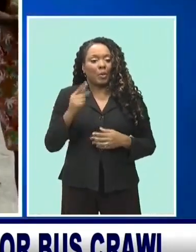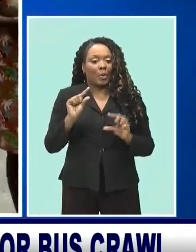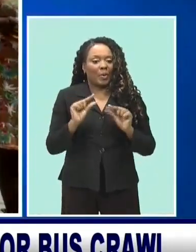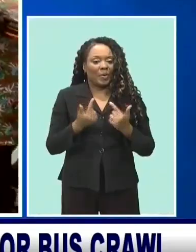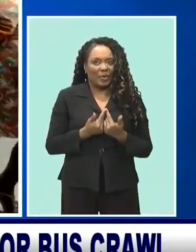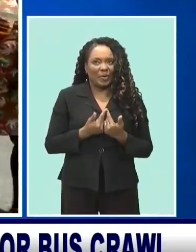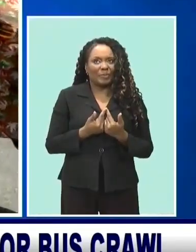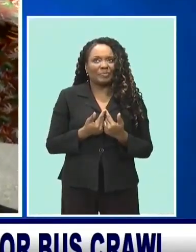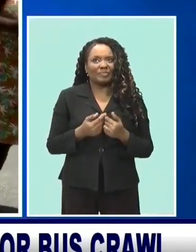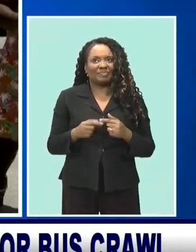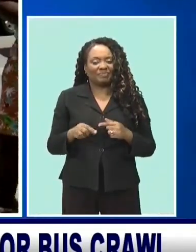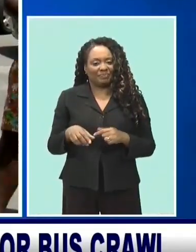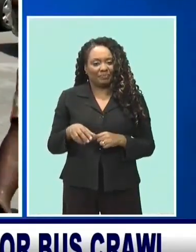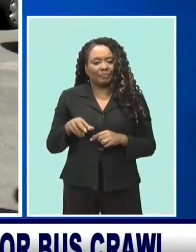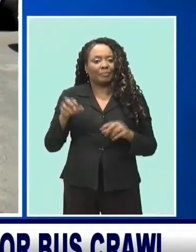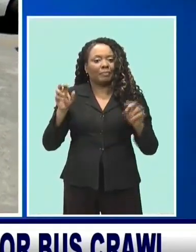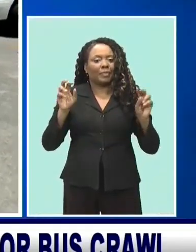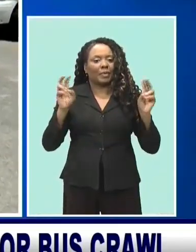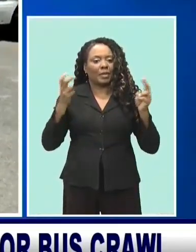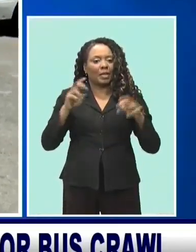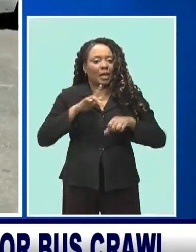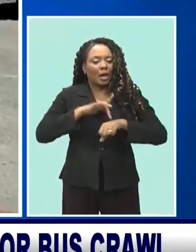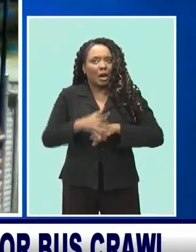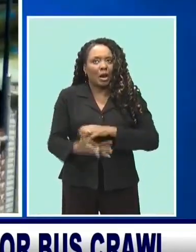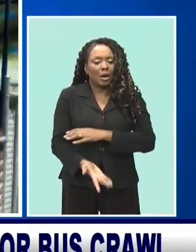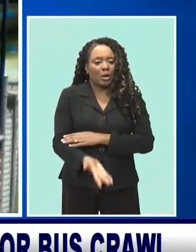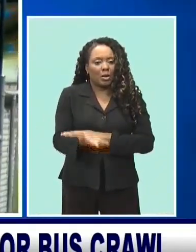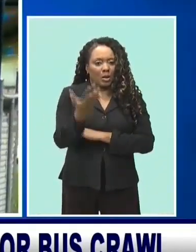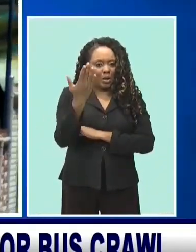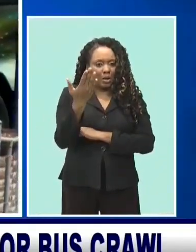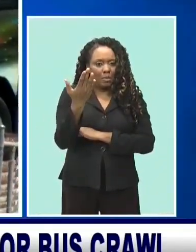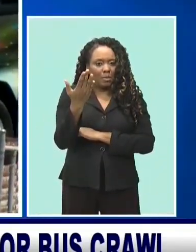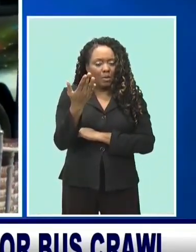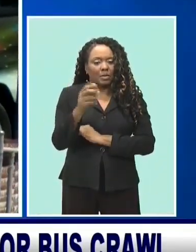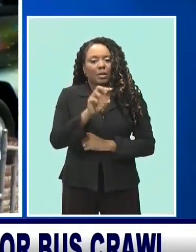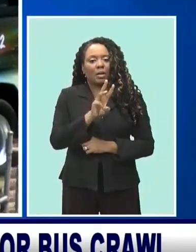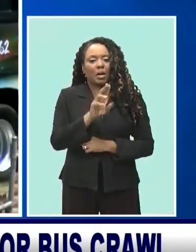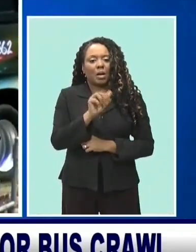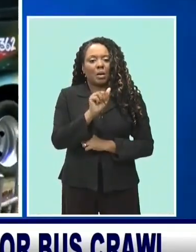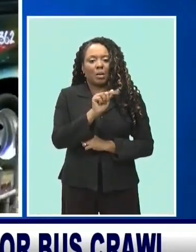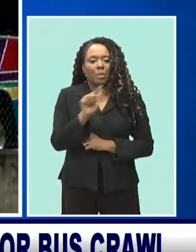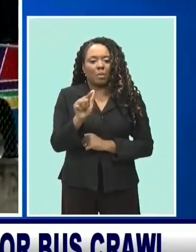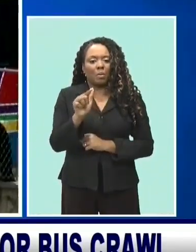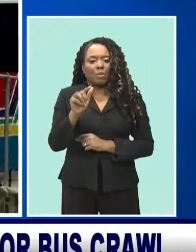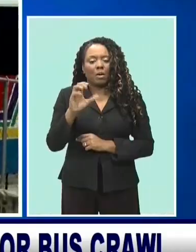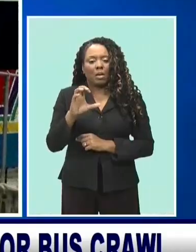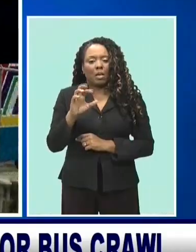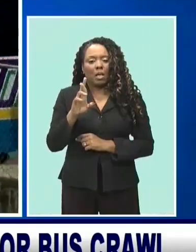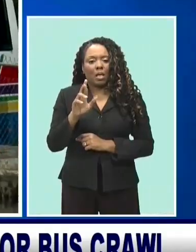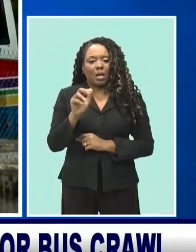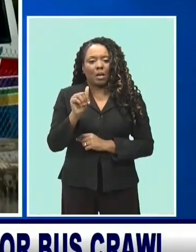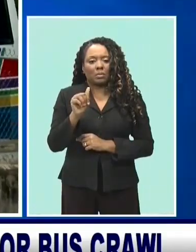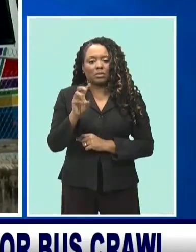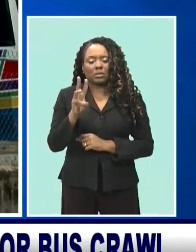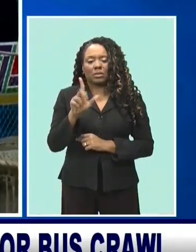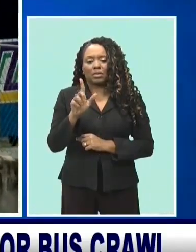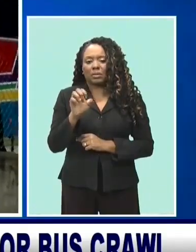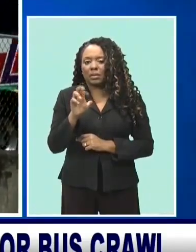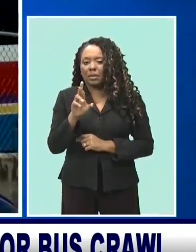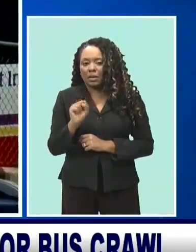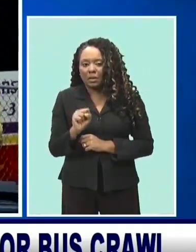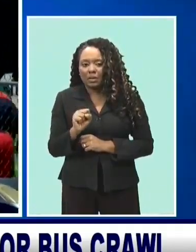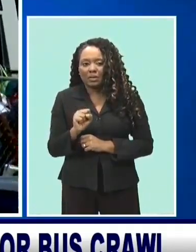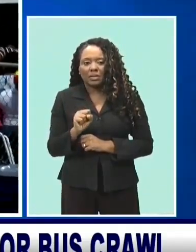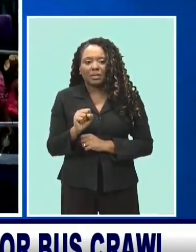morning wall crawlers, whose members came together on Facebook through a shared love of the early morning radio show on